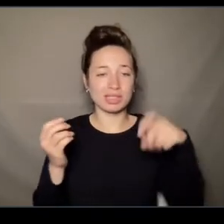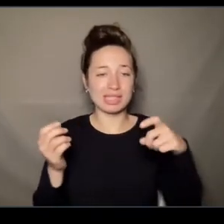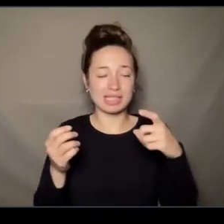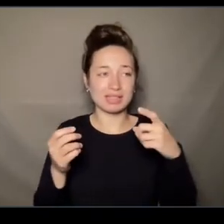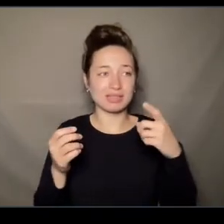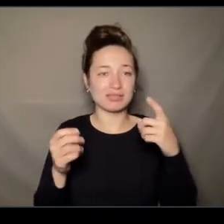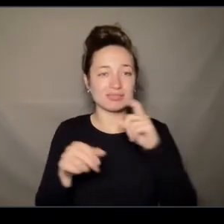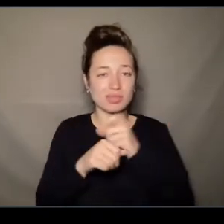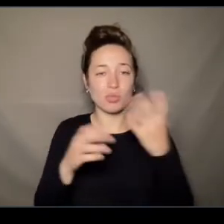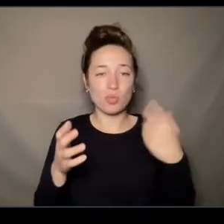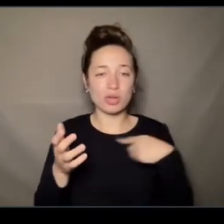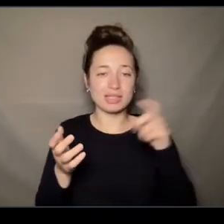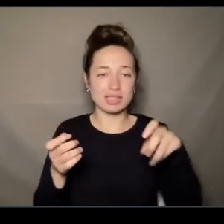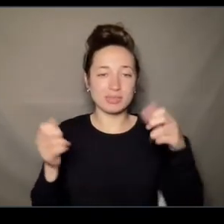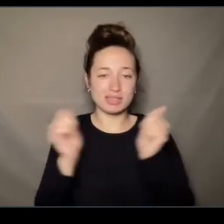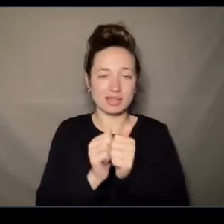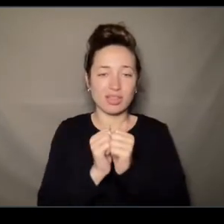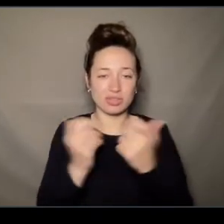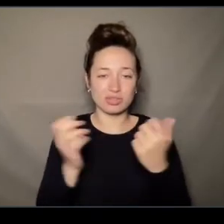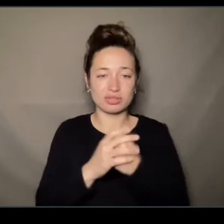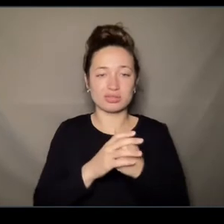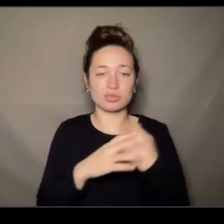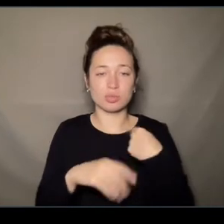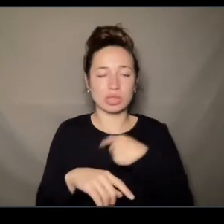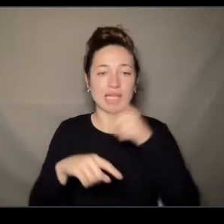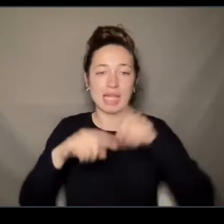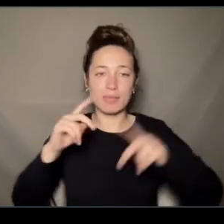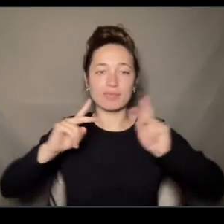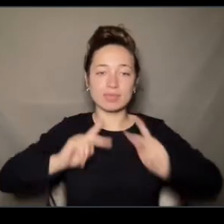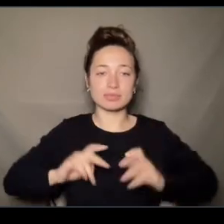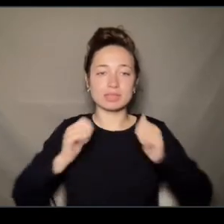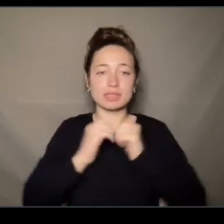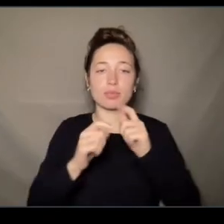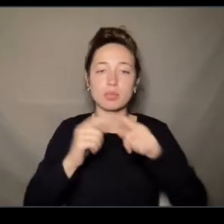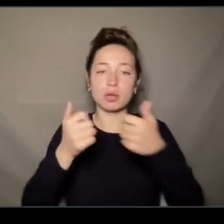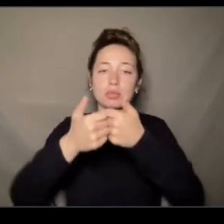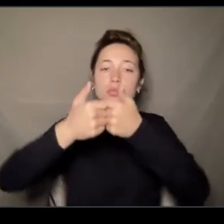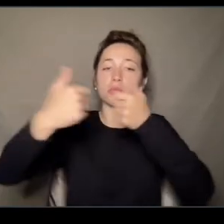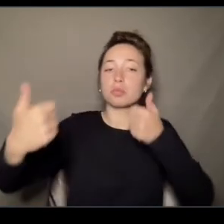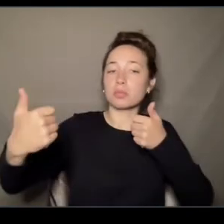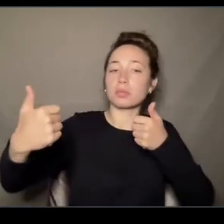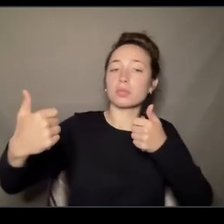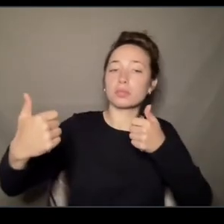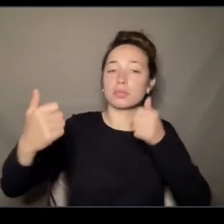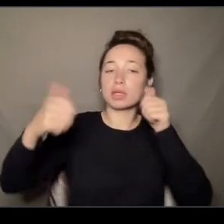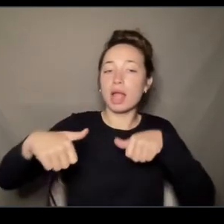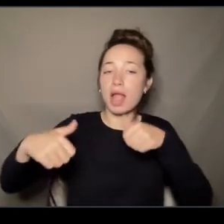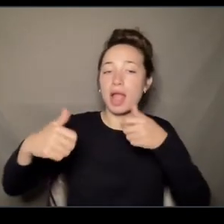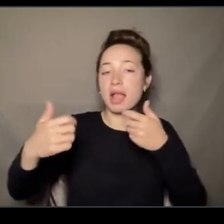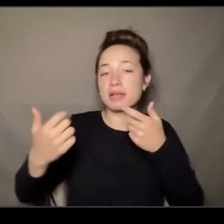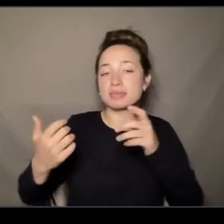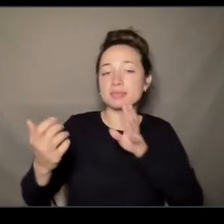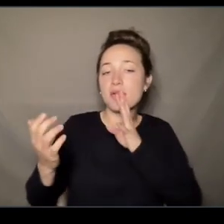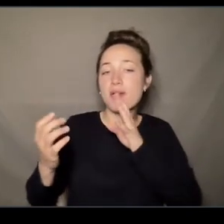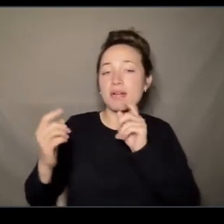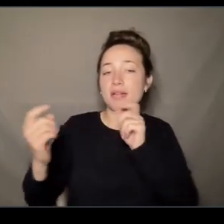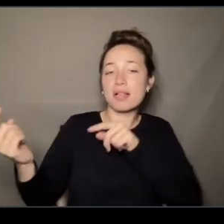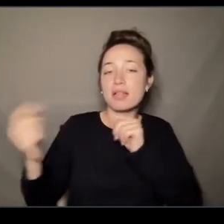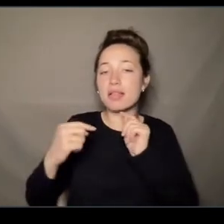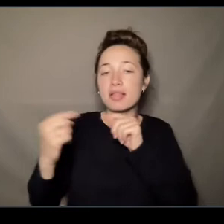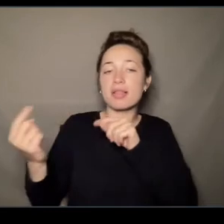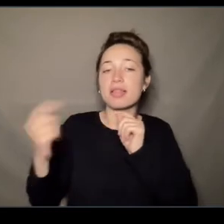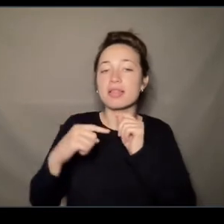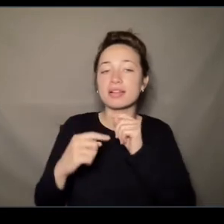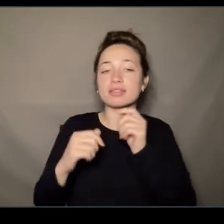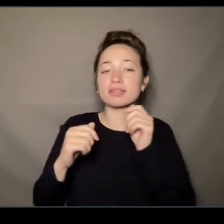now than to be together? I mean, we can't physically be together because we need to have the physical distance, the social distancing, as they're calling it. Yet you can talk